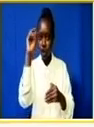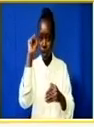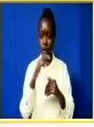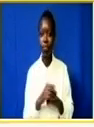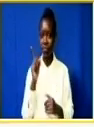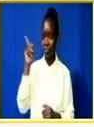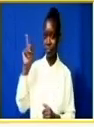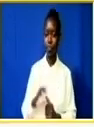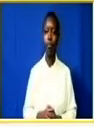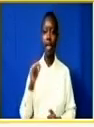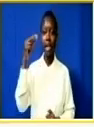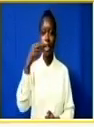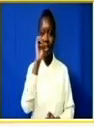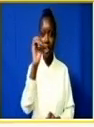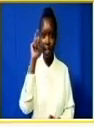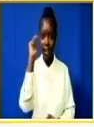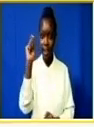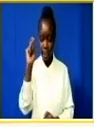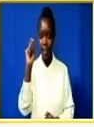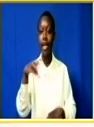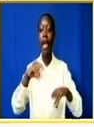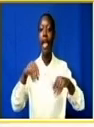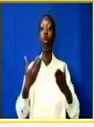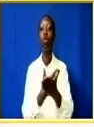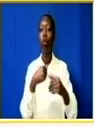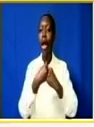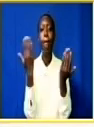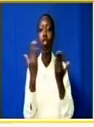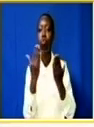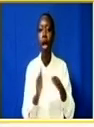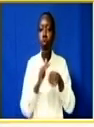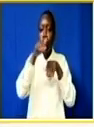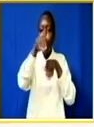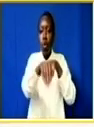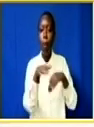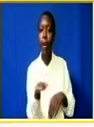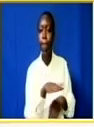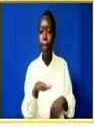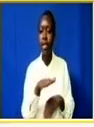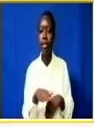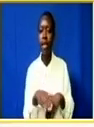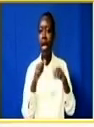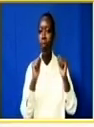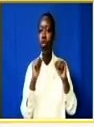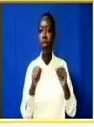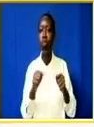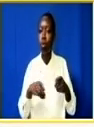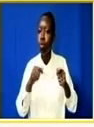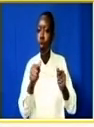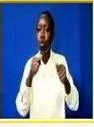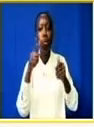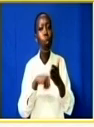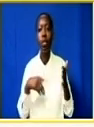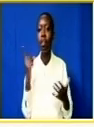erosion mm-hmm. occurs on slopy land. Mm-hmm. So on these slopy lands, what can we do? Mm. What can we